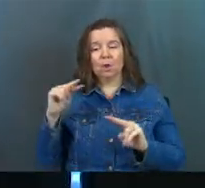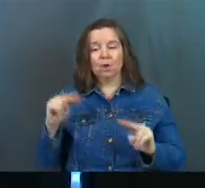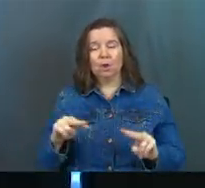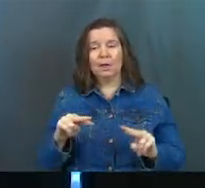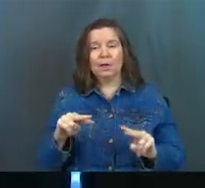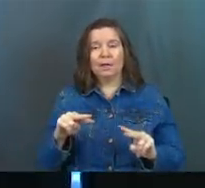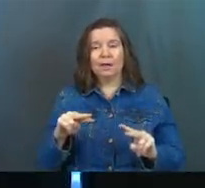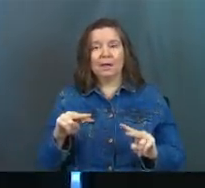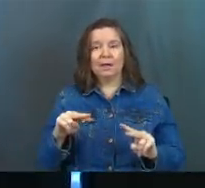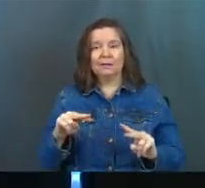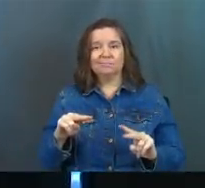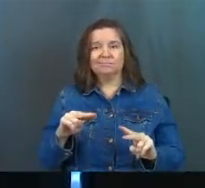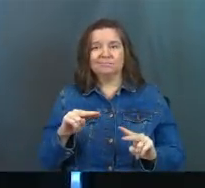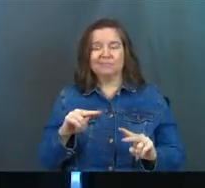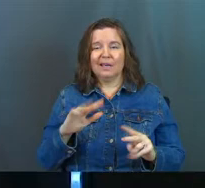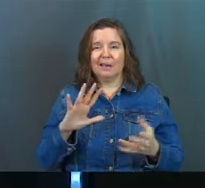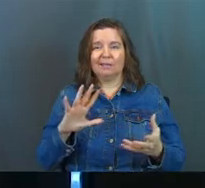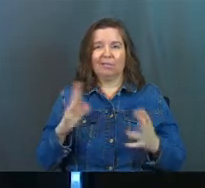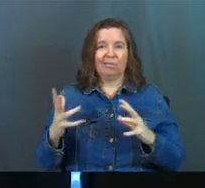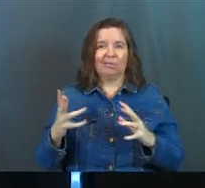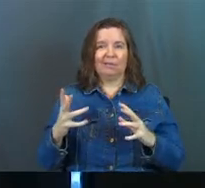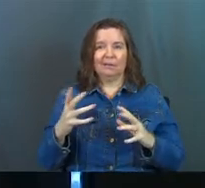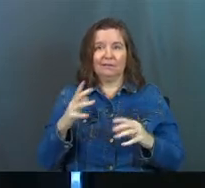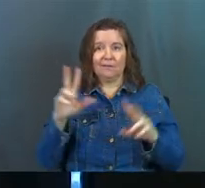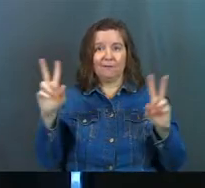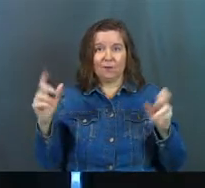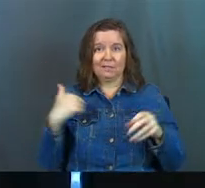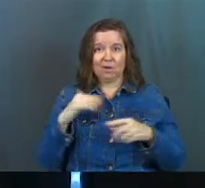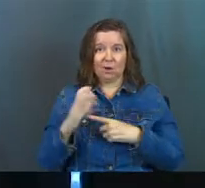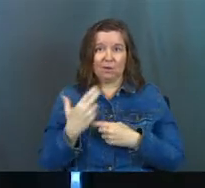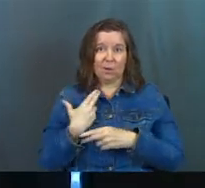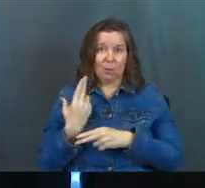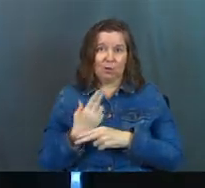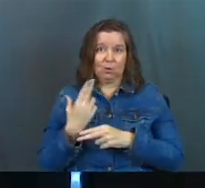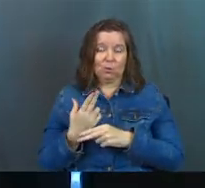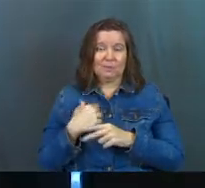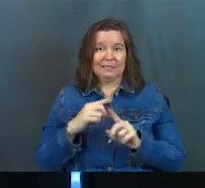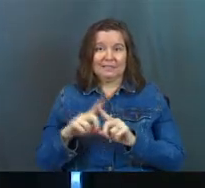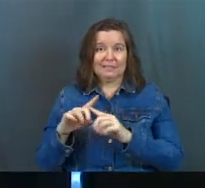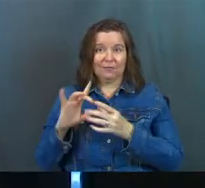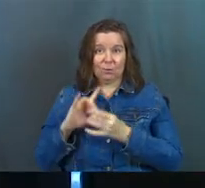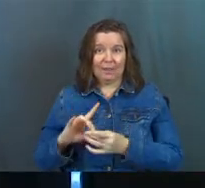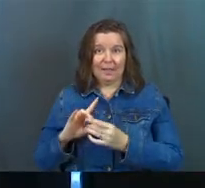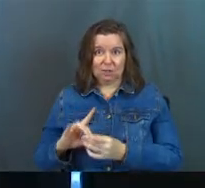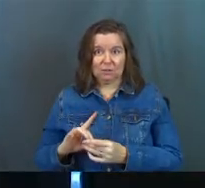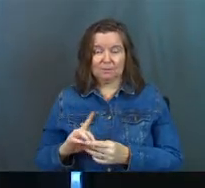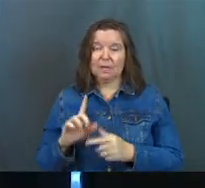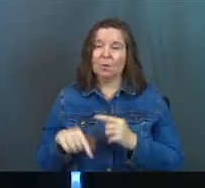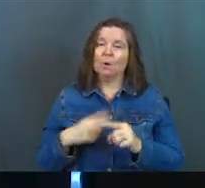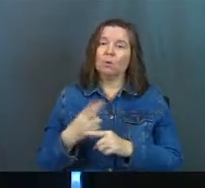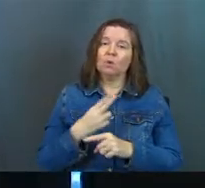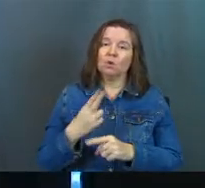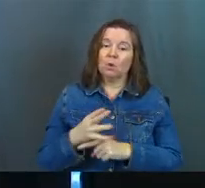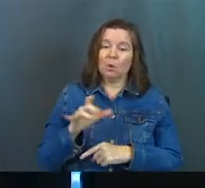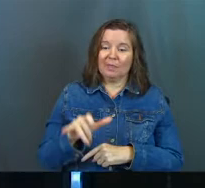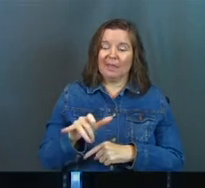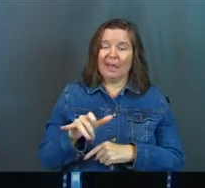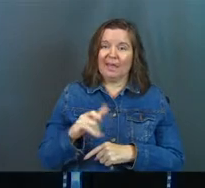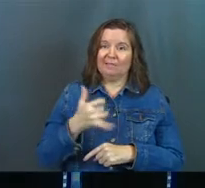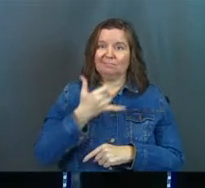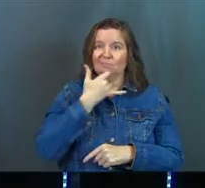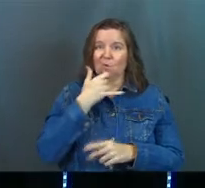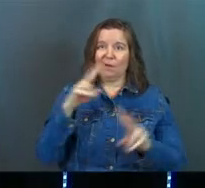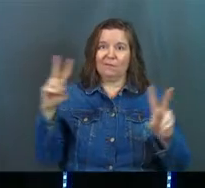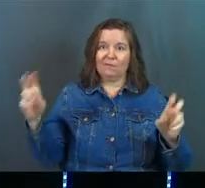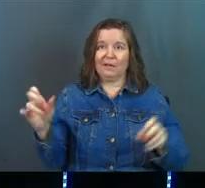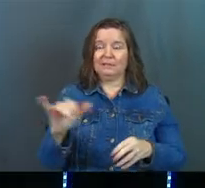a dysfunctional phrase in our culture that we use in different relationships. And when we use that